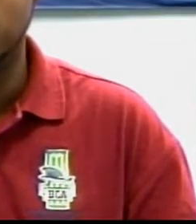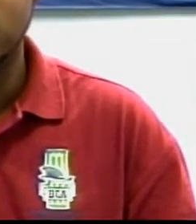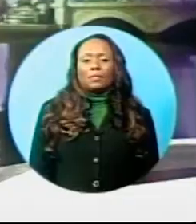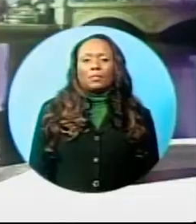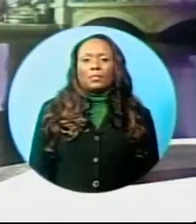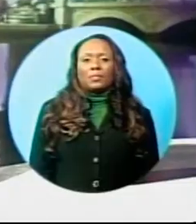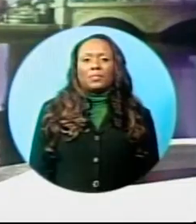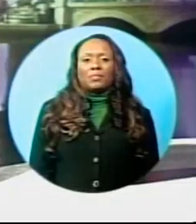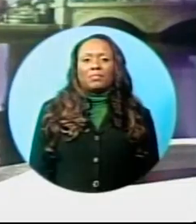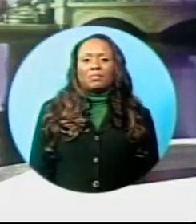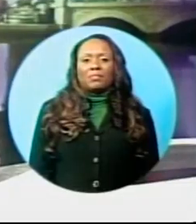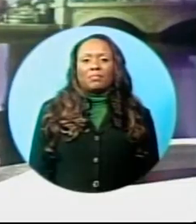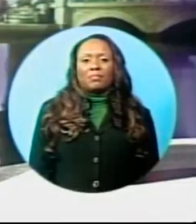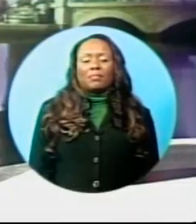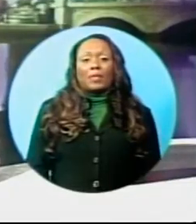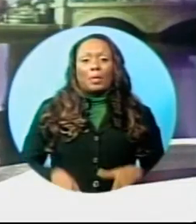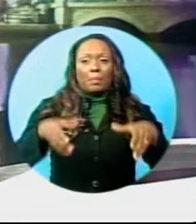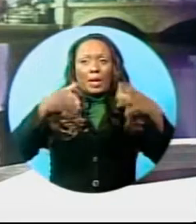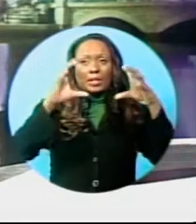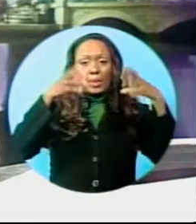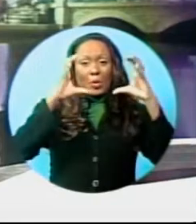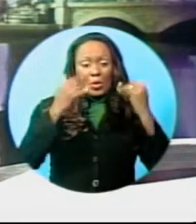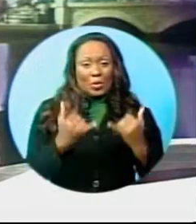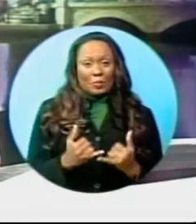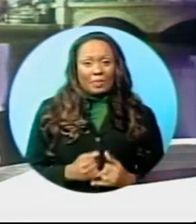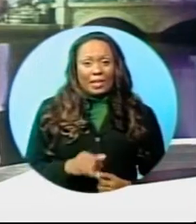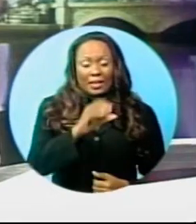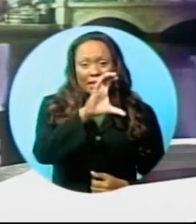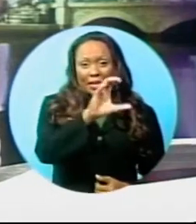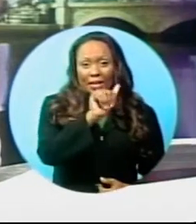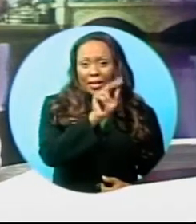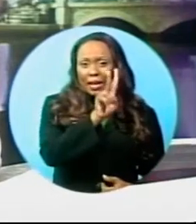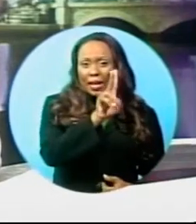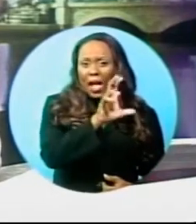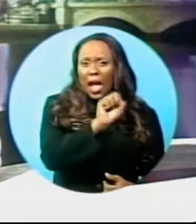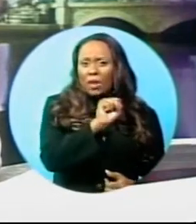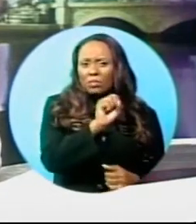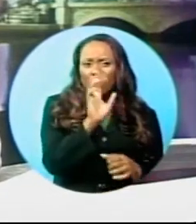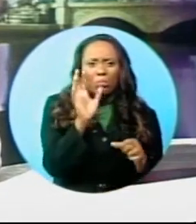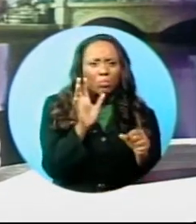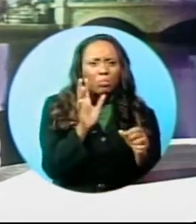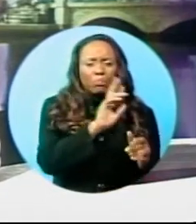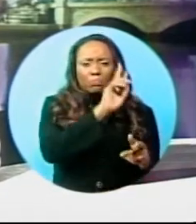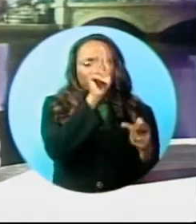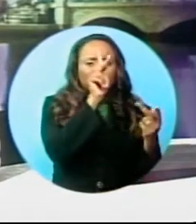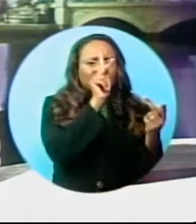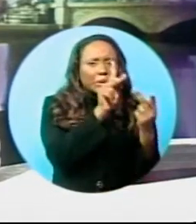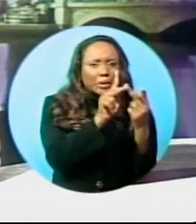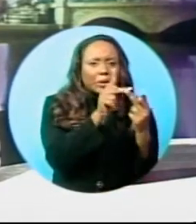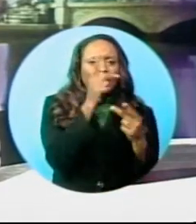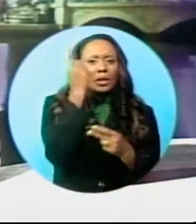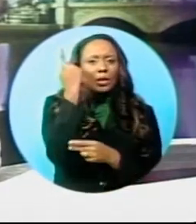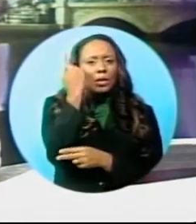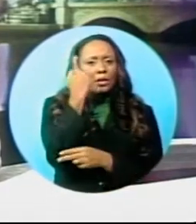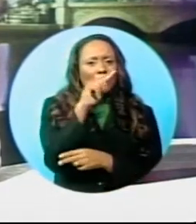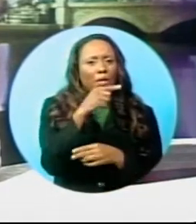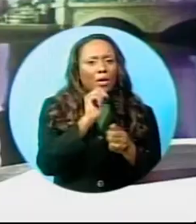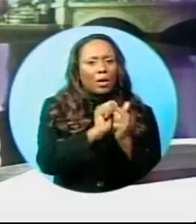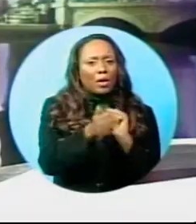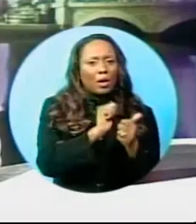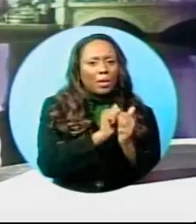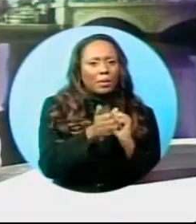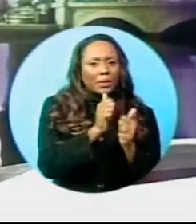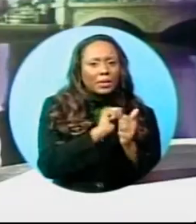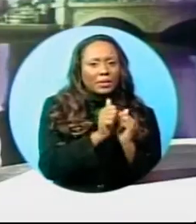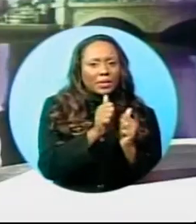possible. In basketball news, Station Hill Cavaliers' perfect run in the 2016 Cooperators General BABA